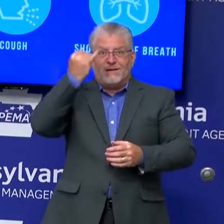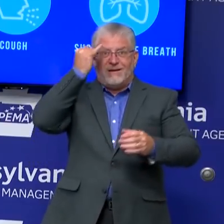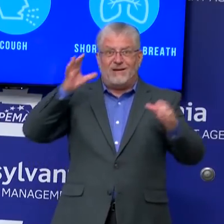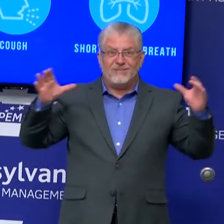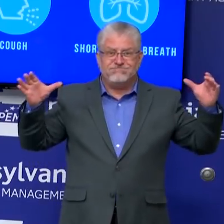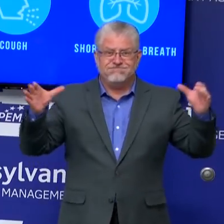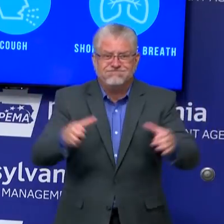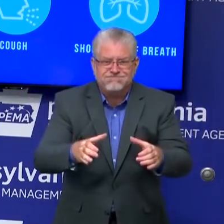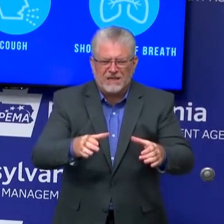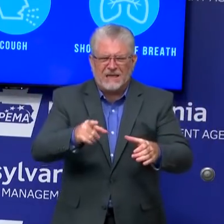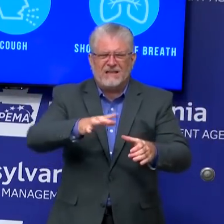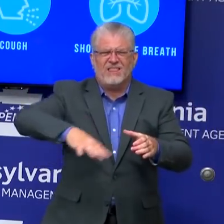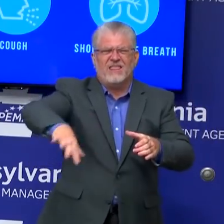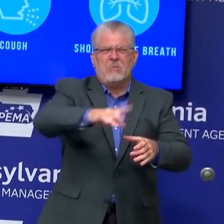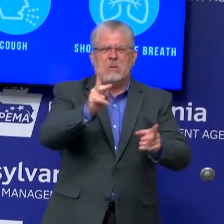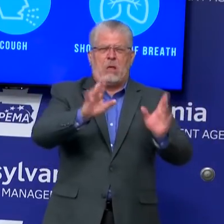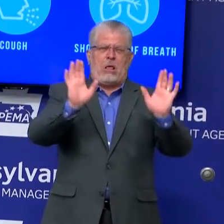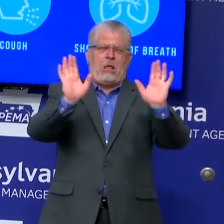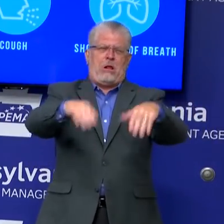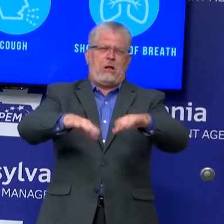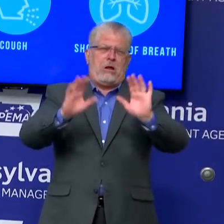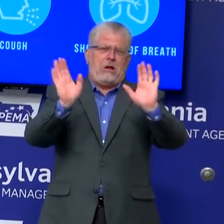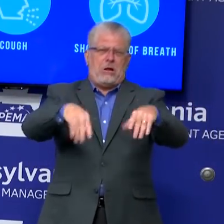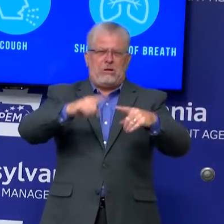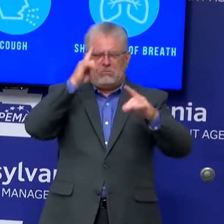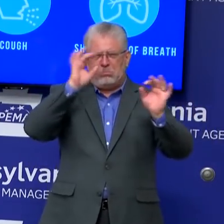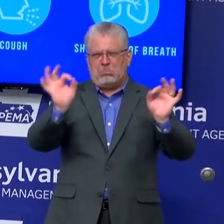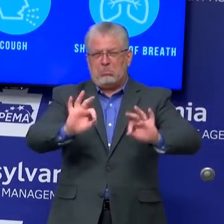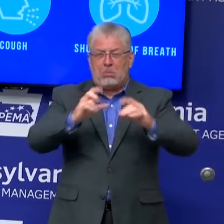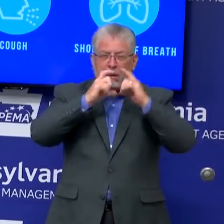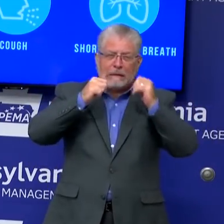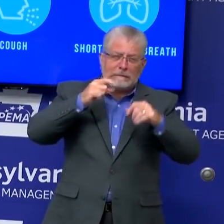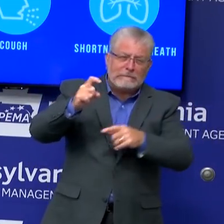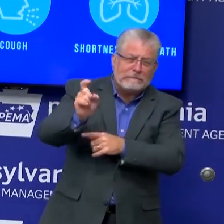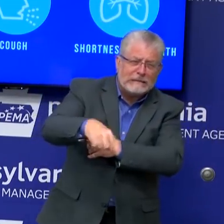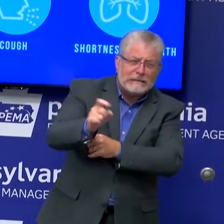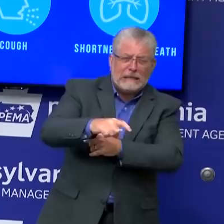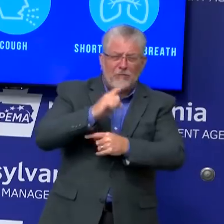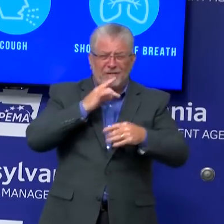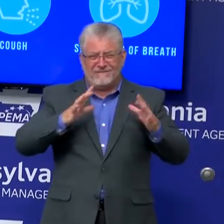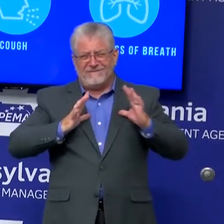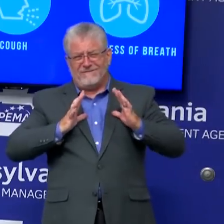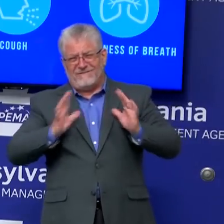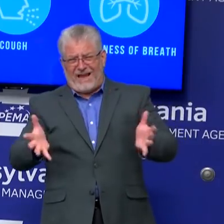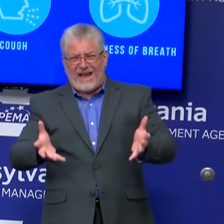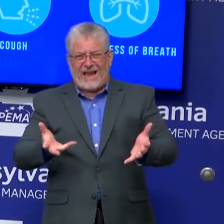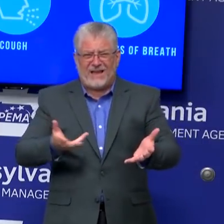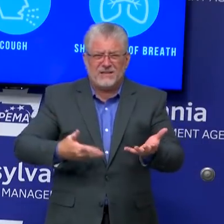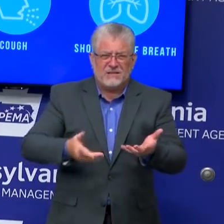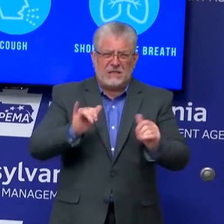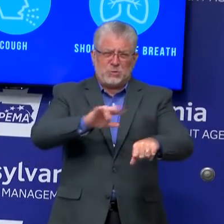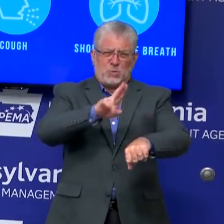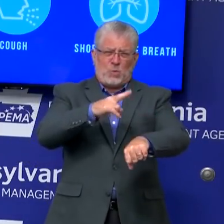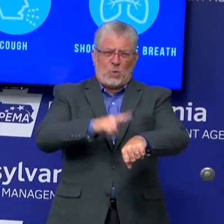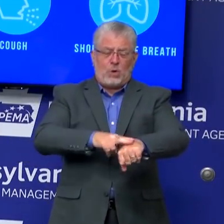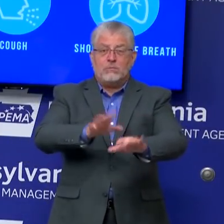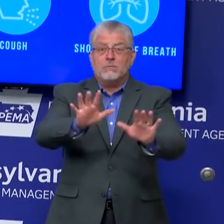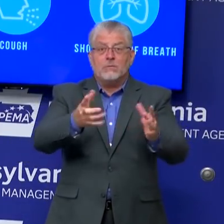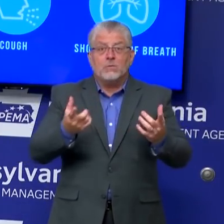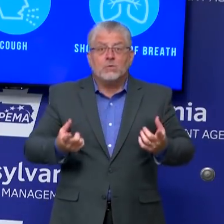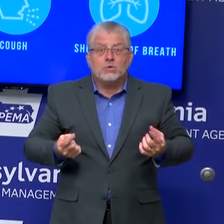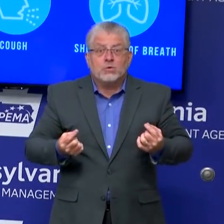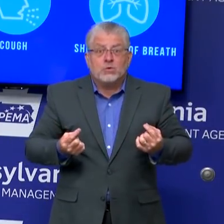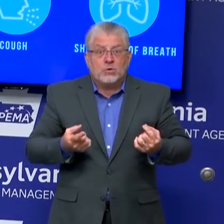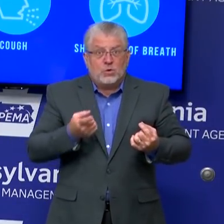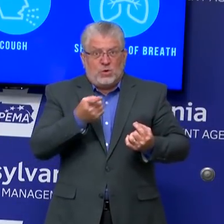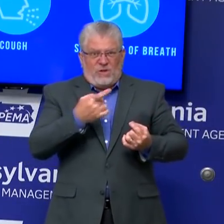pretty vocal about not changing their lifestyle and are refusing to wear a mask, make a choice not